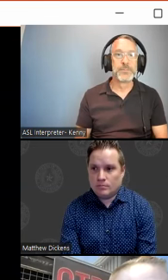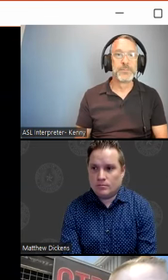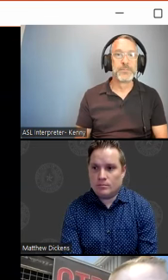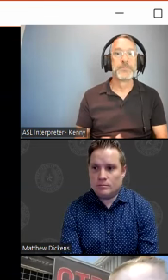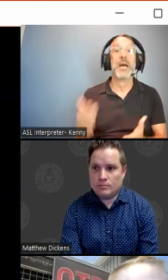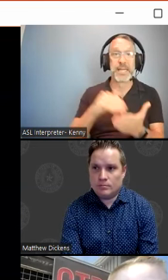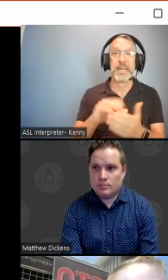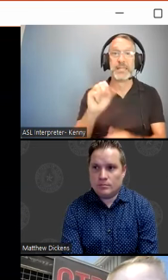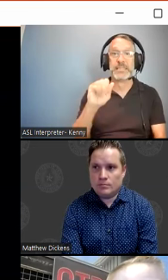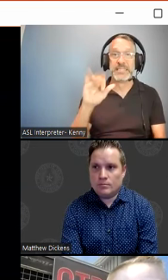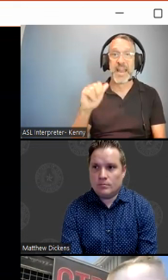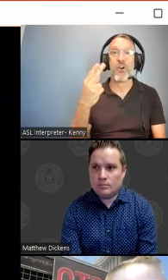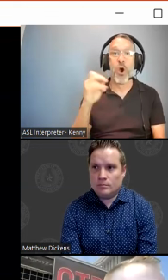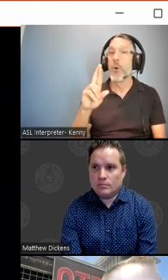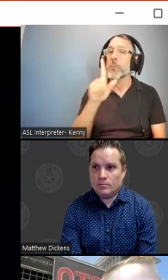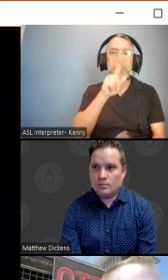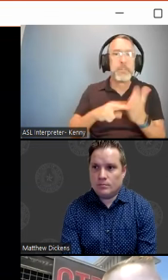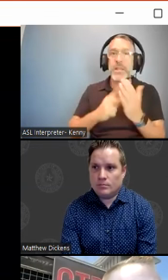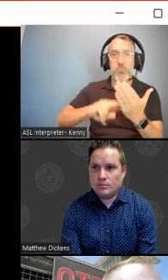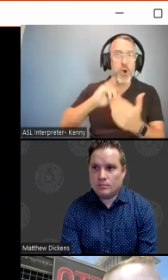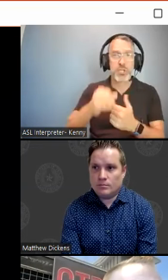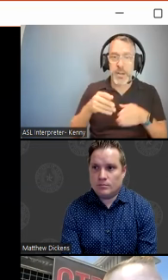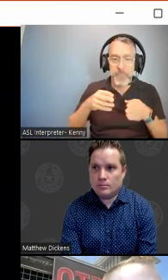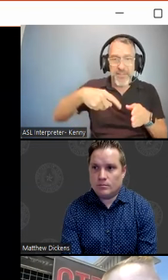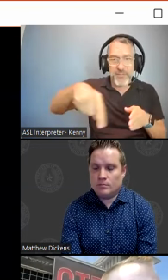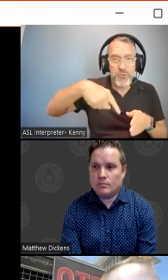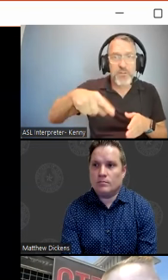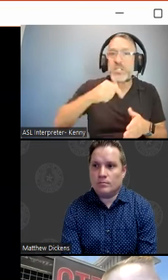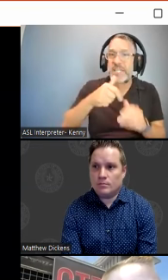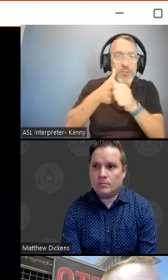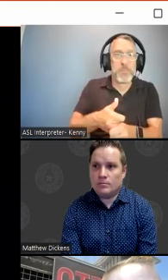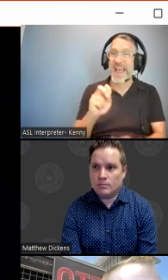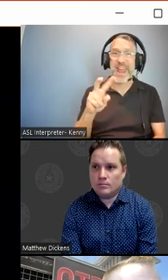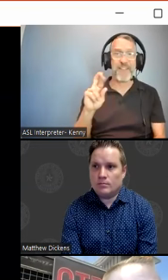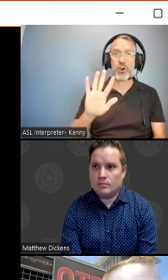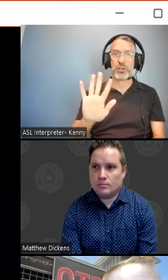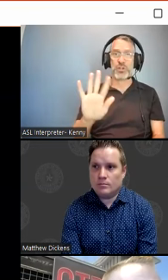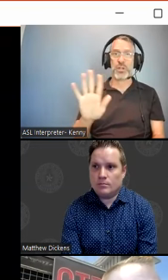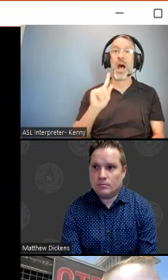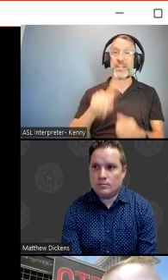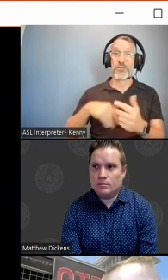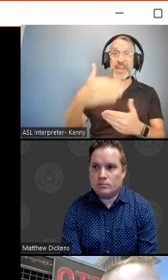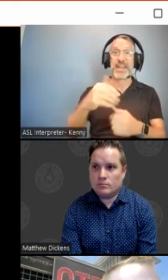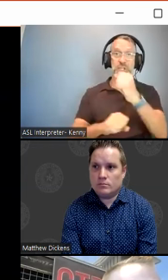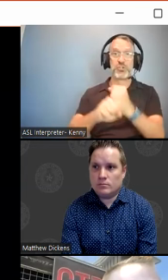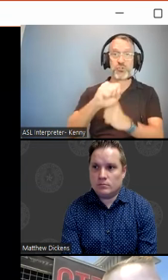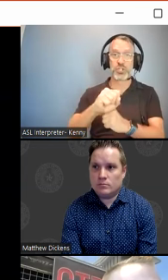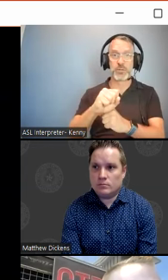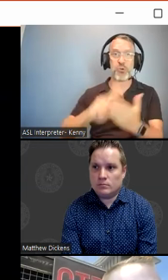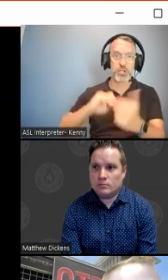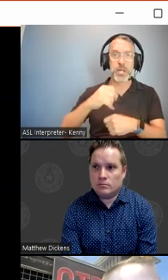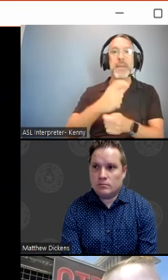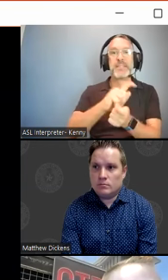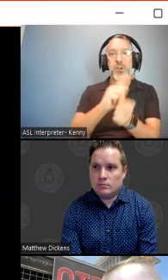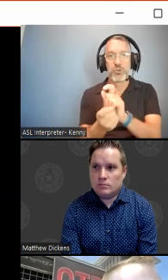Again, safe harbor does not mean that the project path of travel elements don't have to comply ever, just until the next construction project that makes an